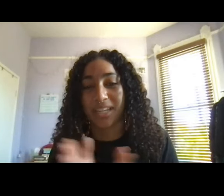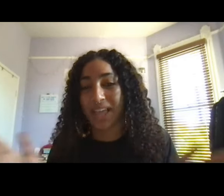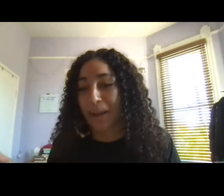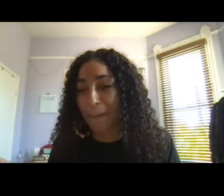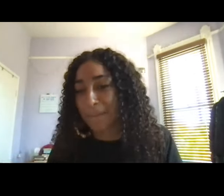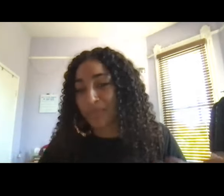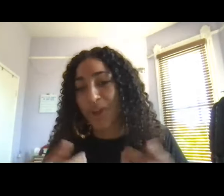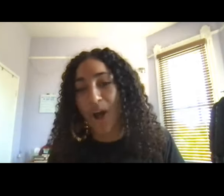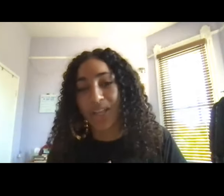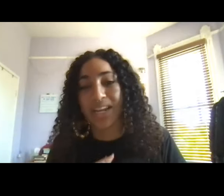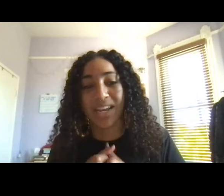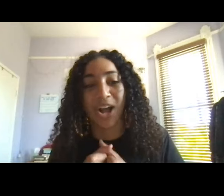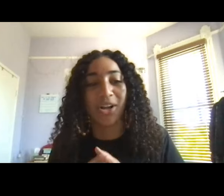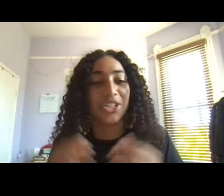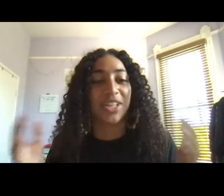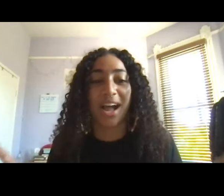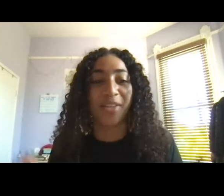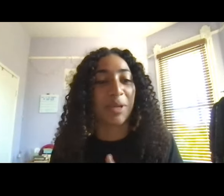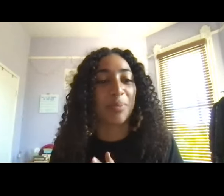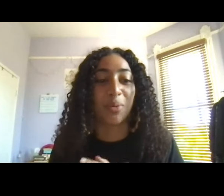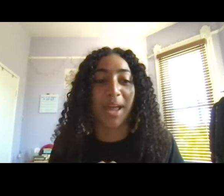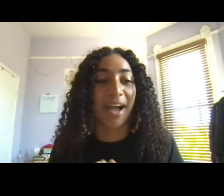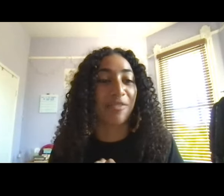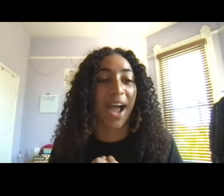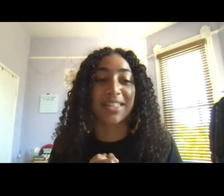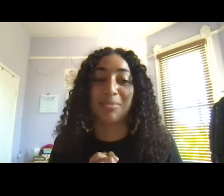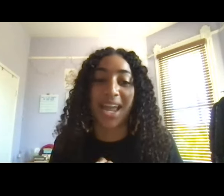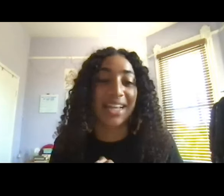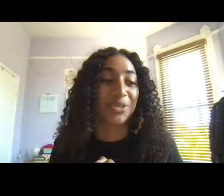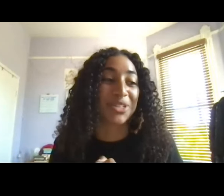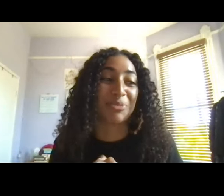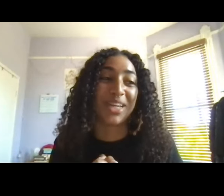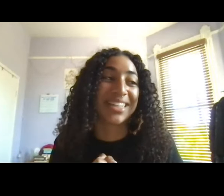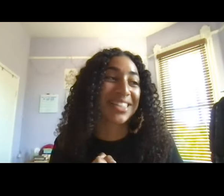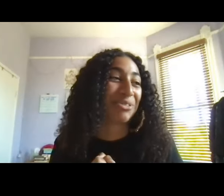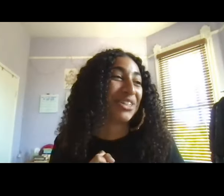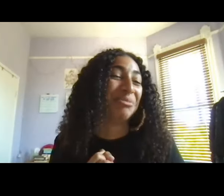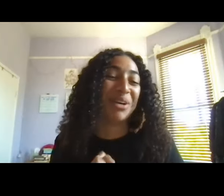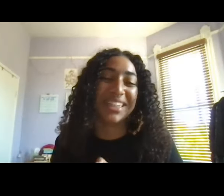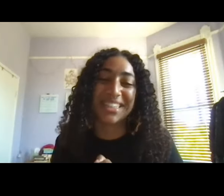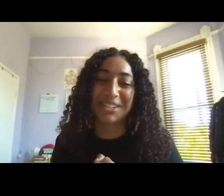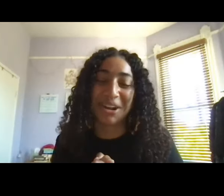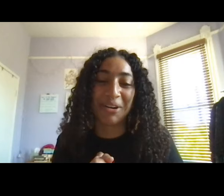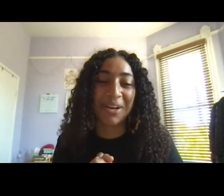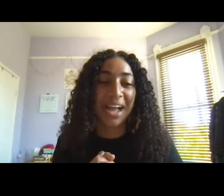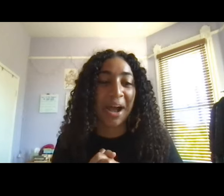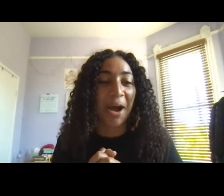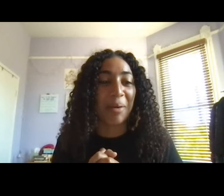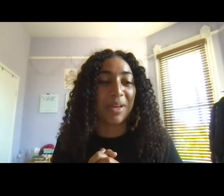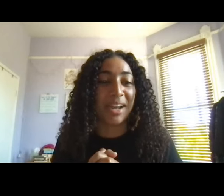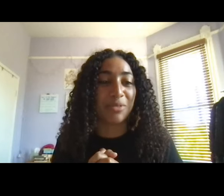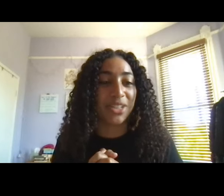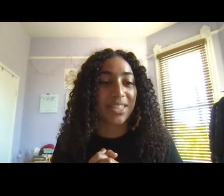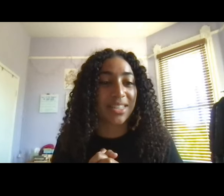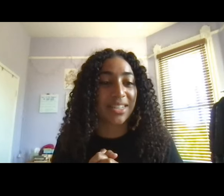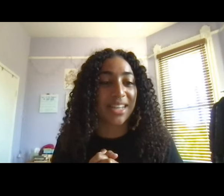really like call in and acknowledge that other people may have had some days or some weeks or some months, you know?